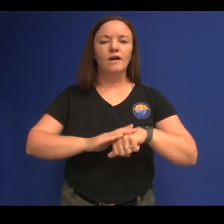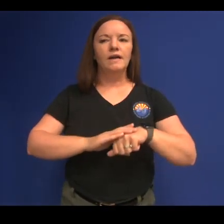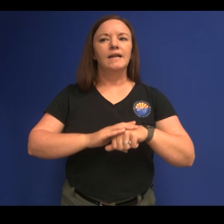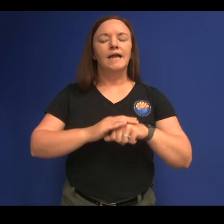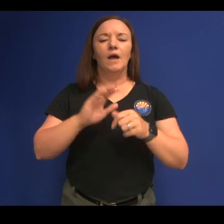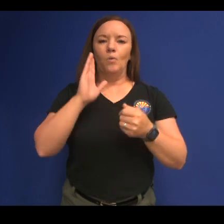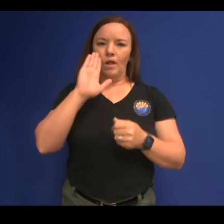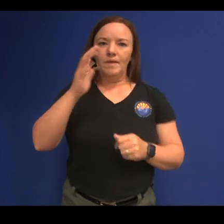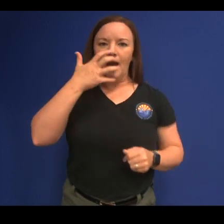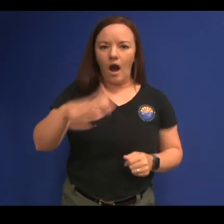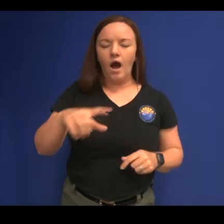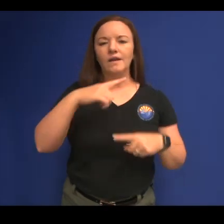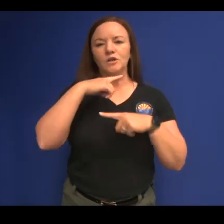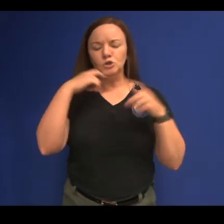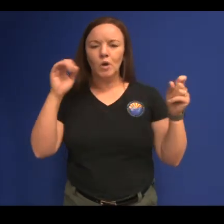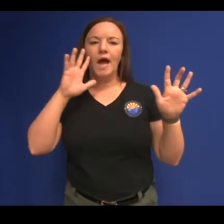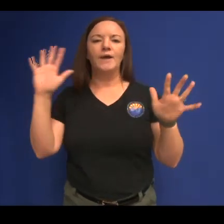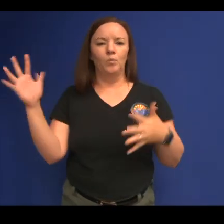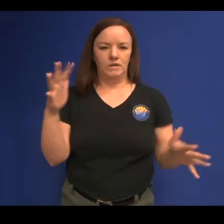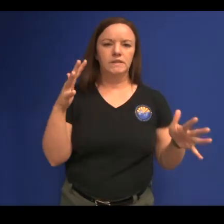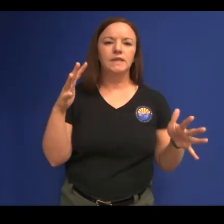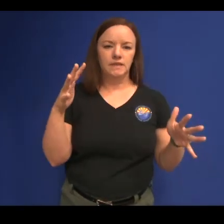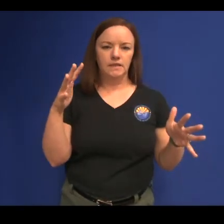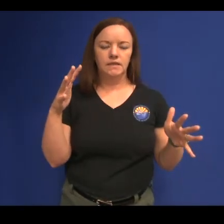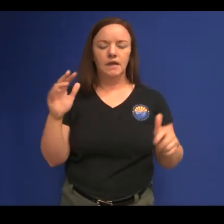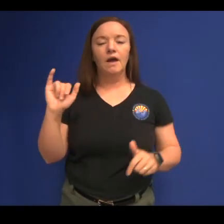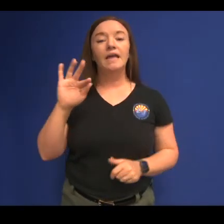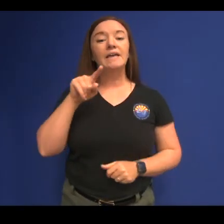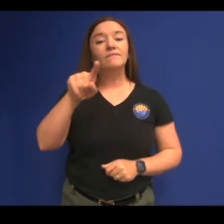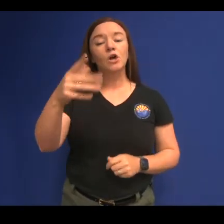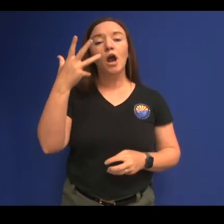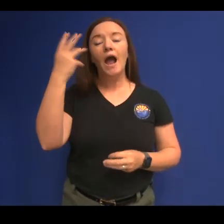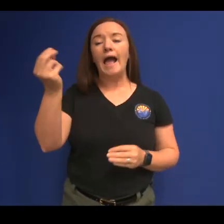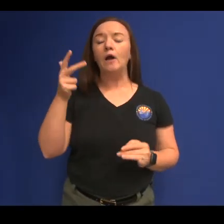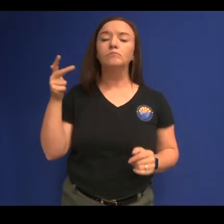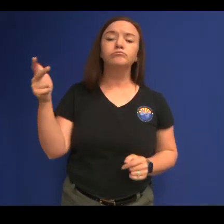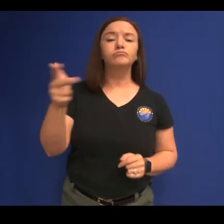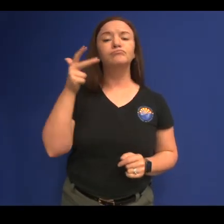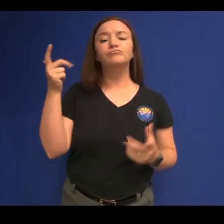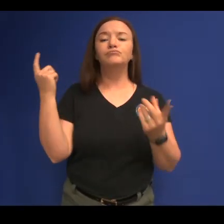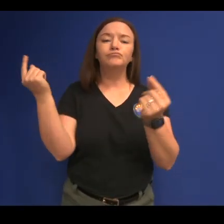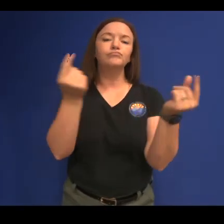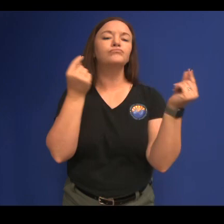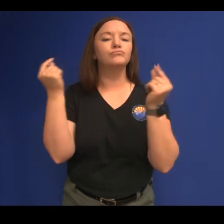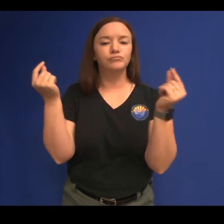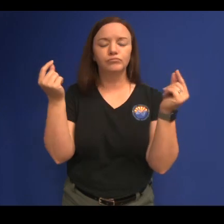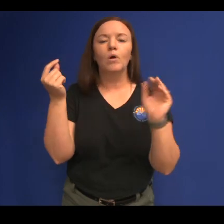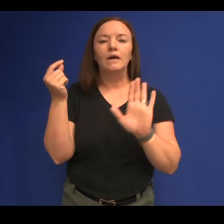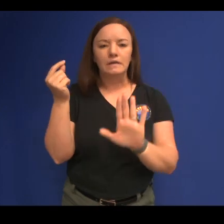hot, dry, and windy conditions. And so if you're out on the roads or doing whatever you're doing,